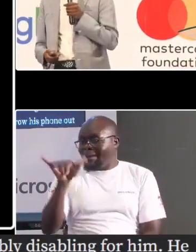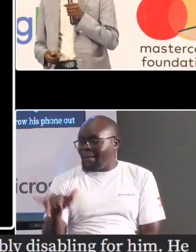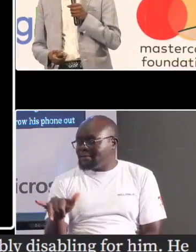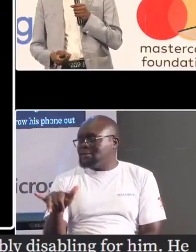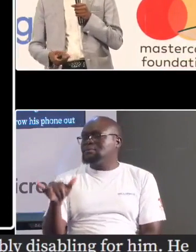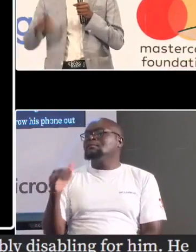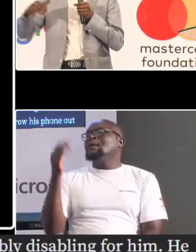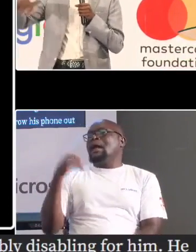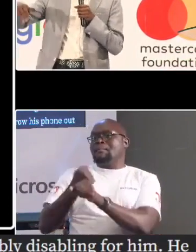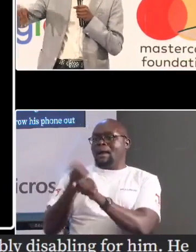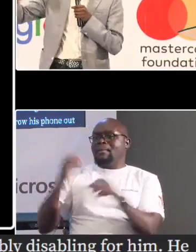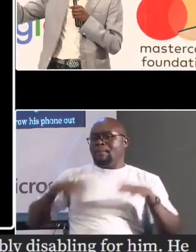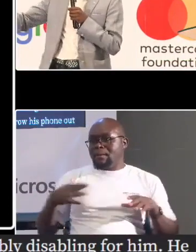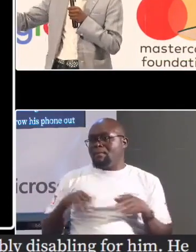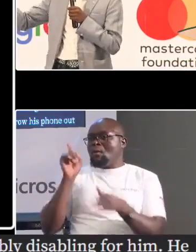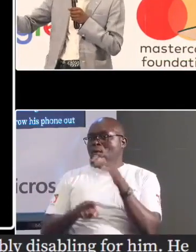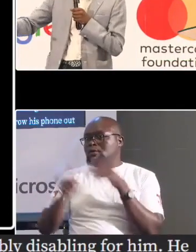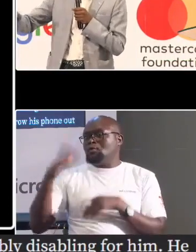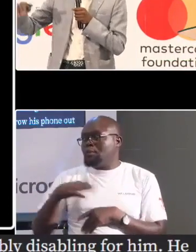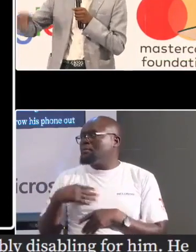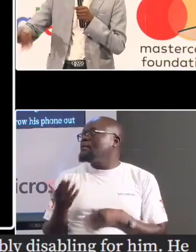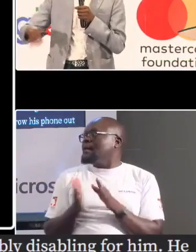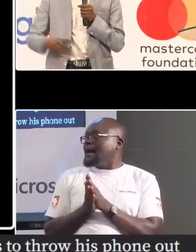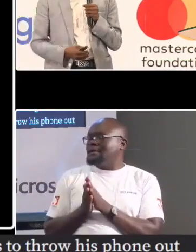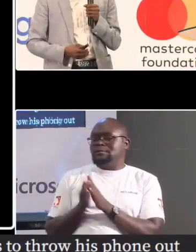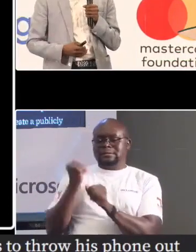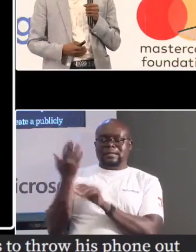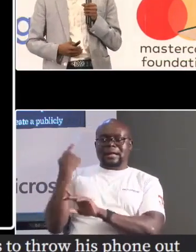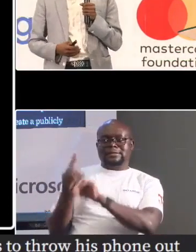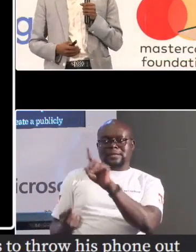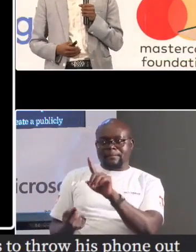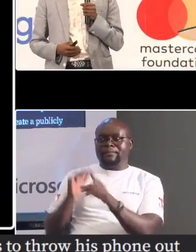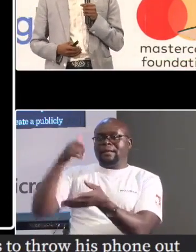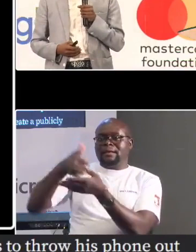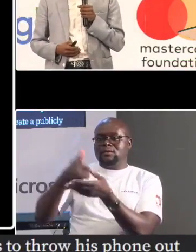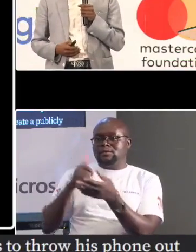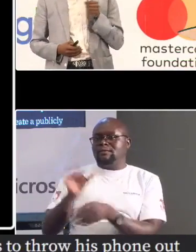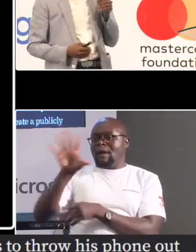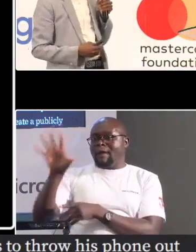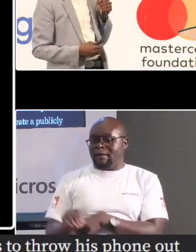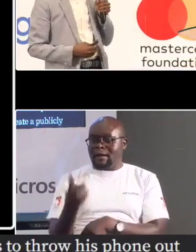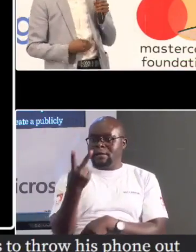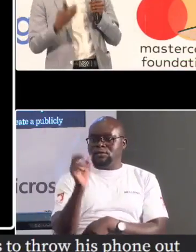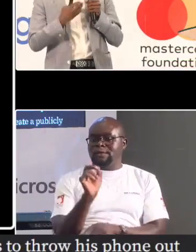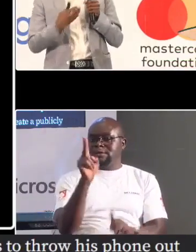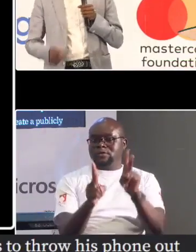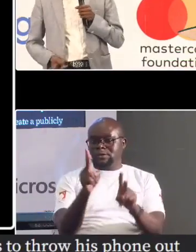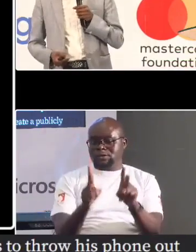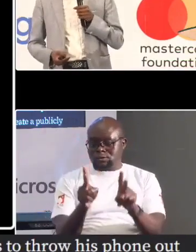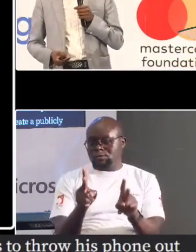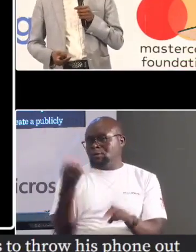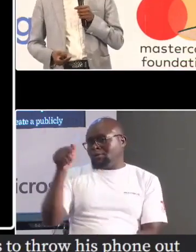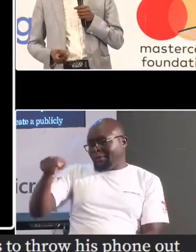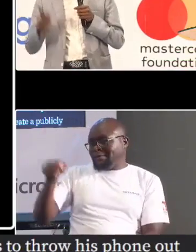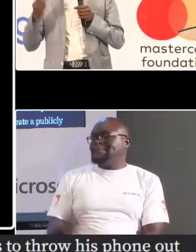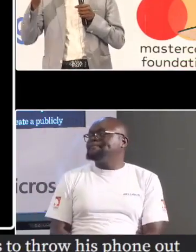by the people, by what you guys launched here last year in Inclusive Africa 2022. So